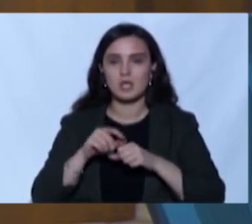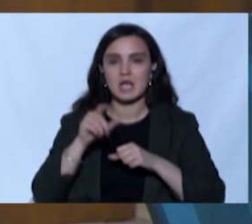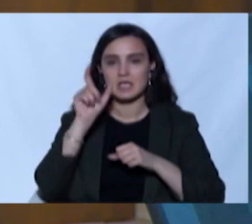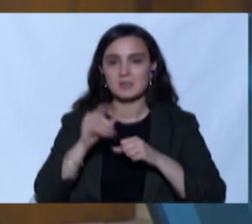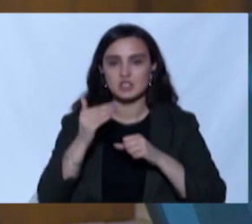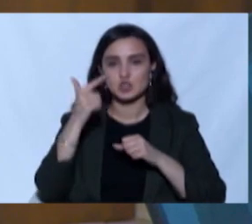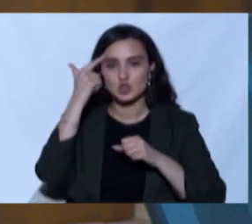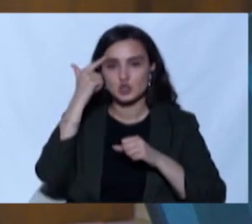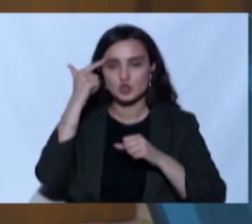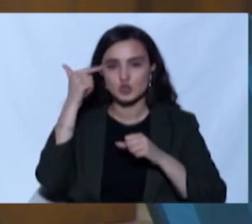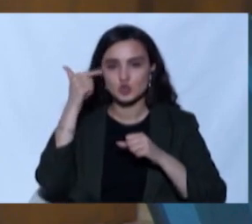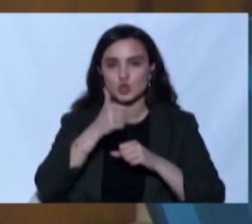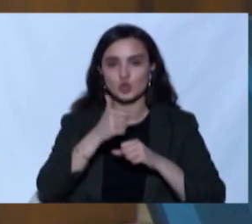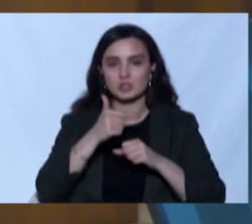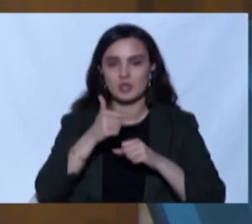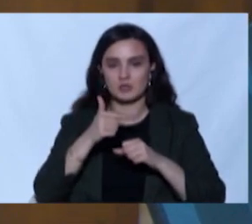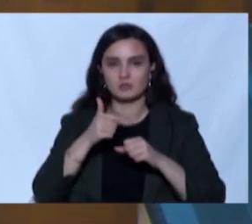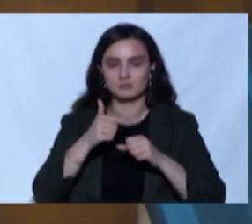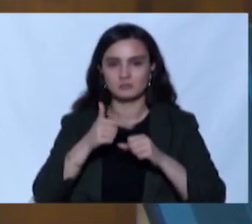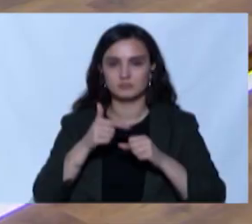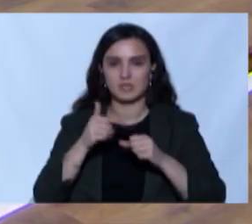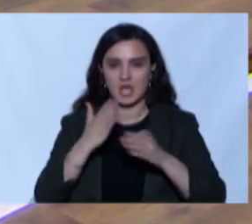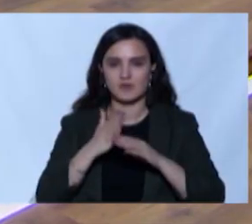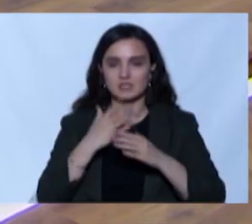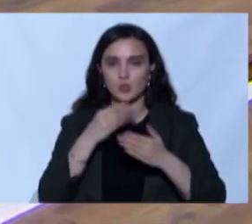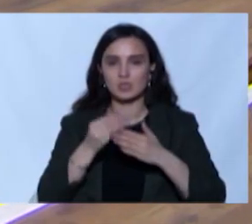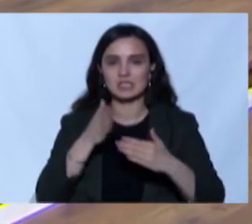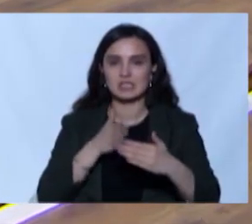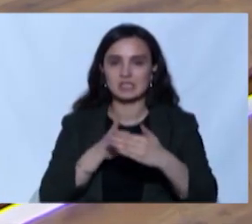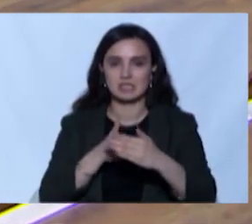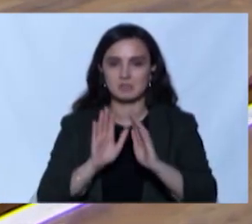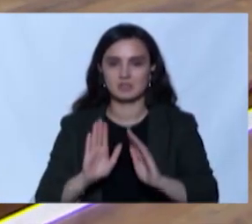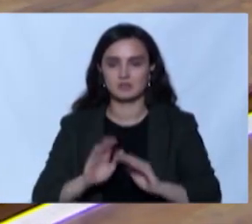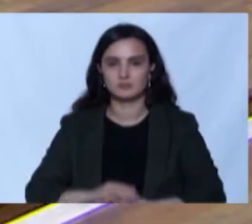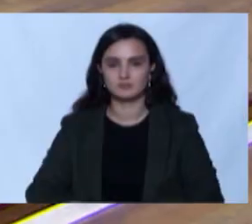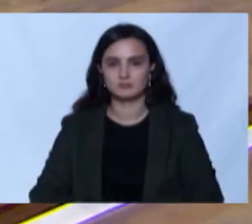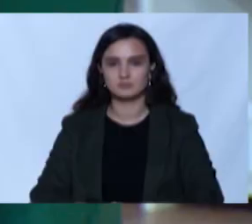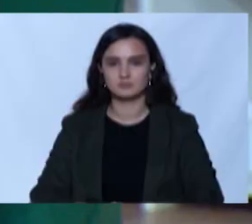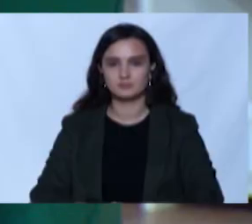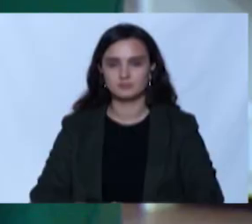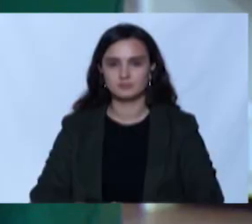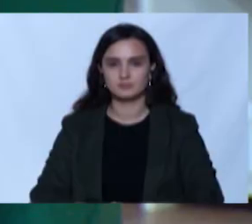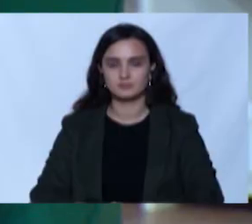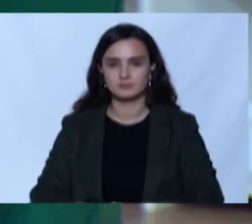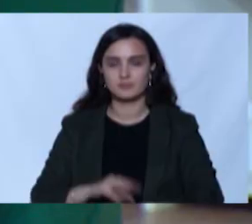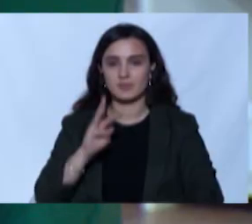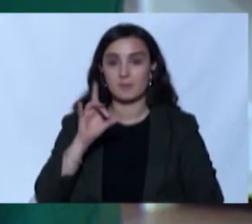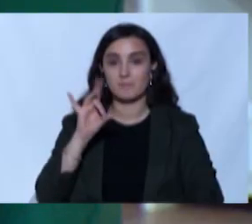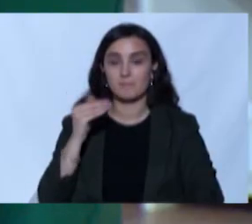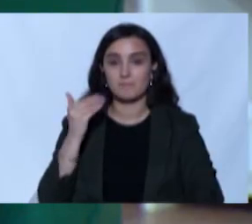so far that we can't control what we have created. And I think this is also being spurred on by